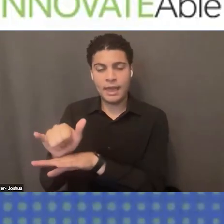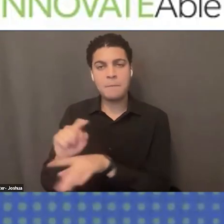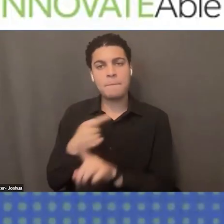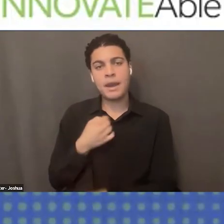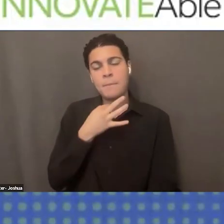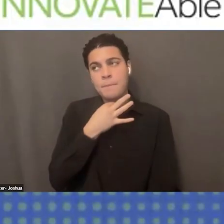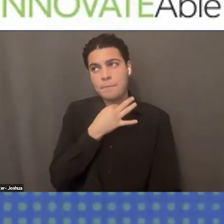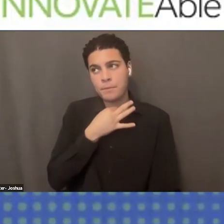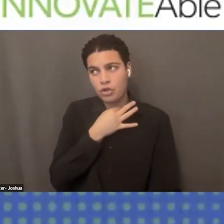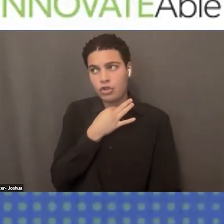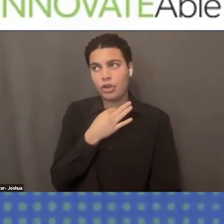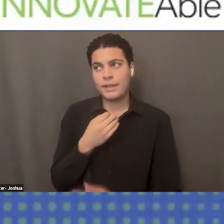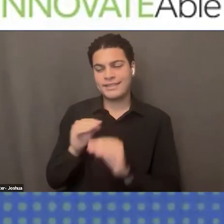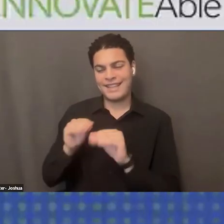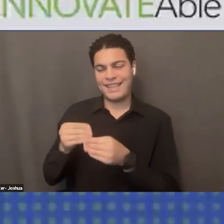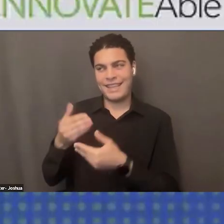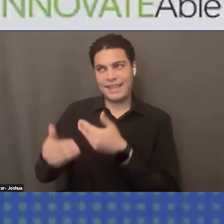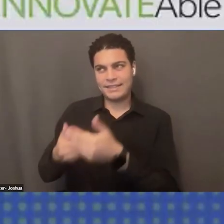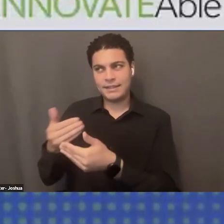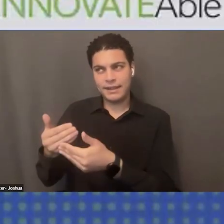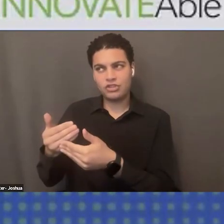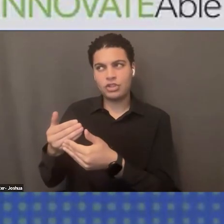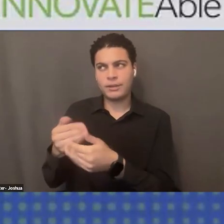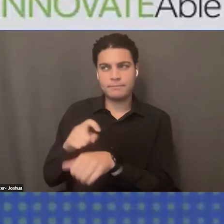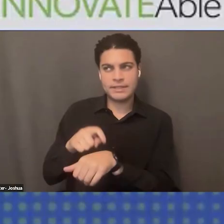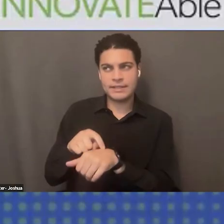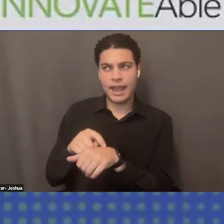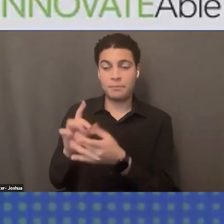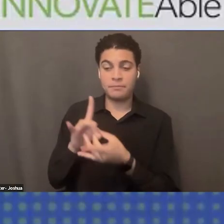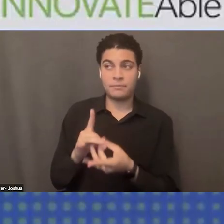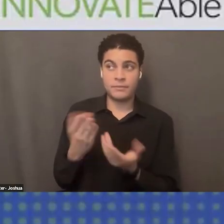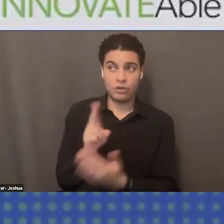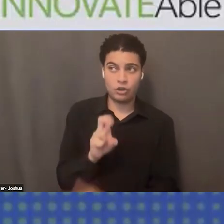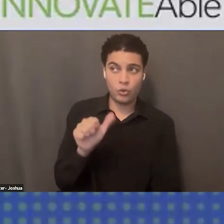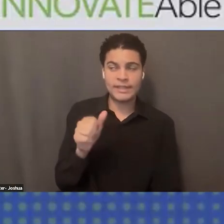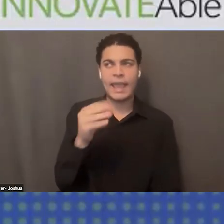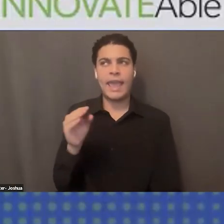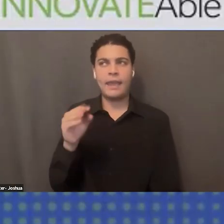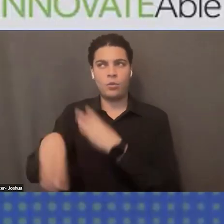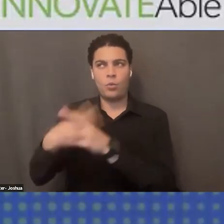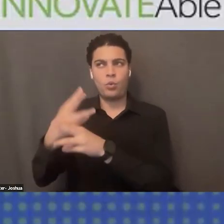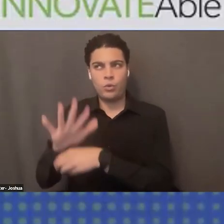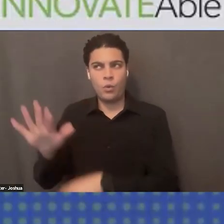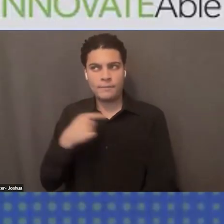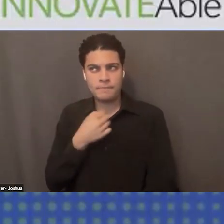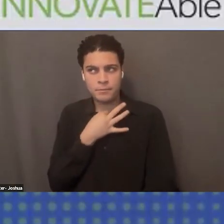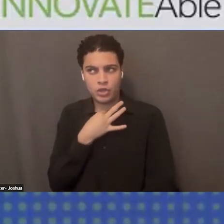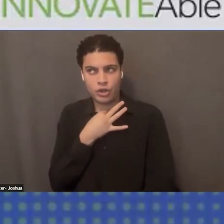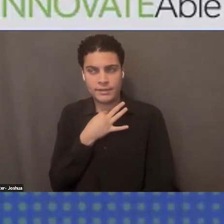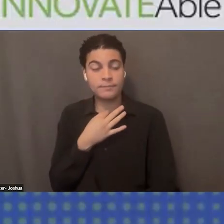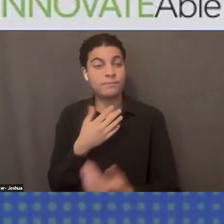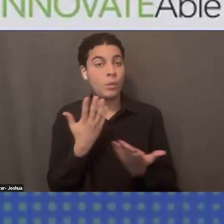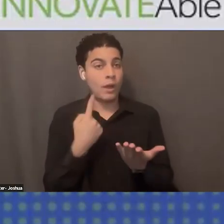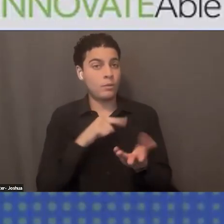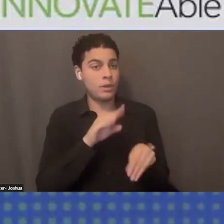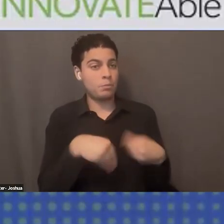and internationally installing as well. We are pretty much all over the United States. We actually on our website, I don't know